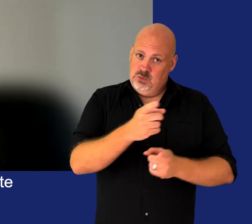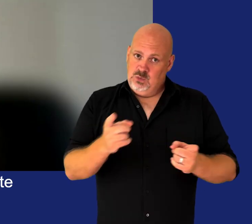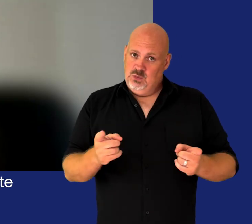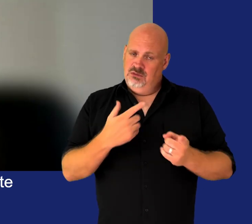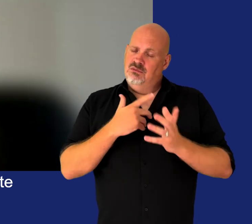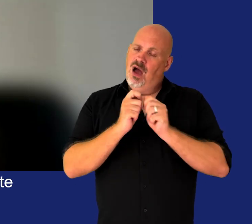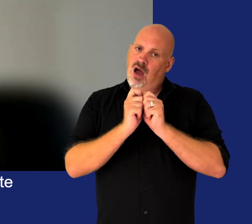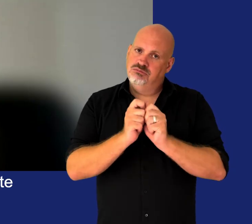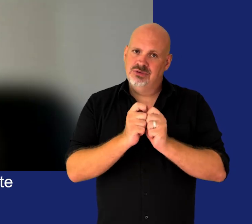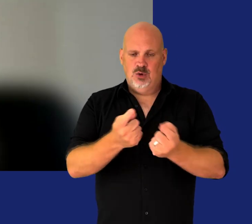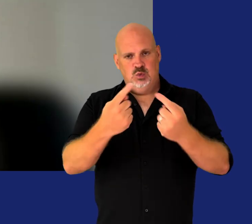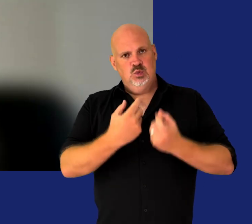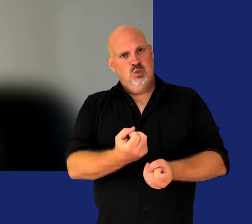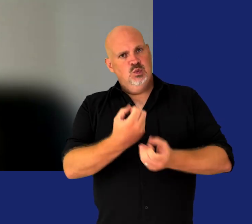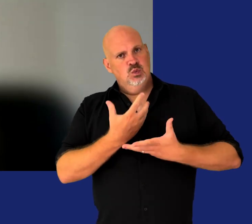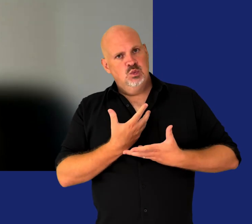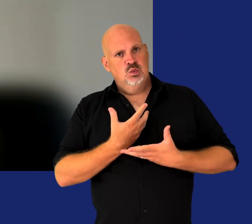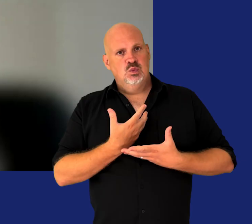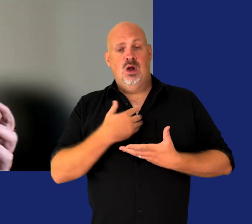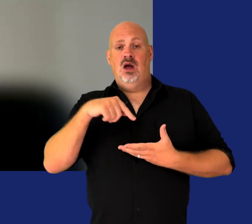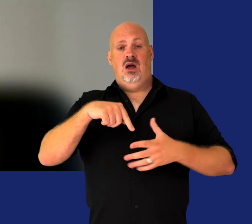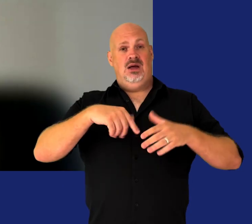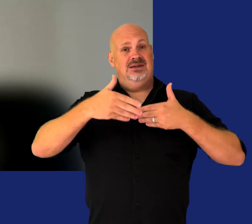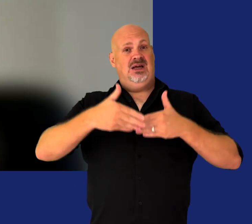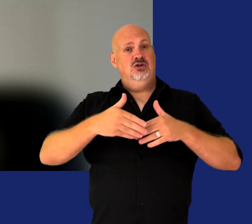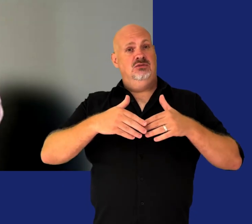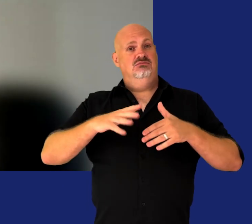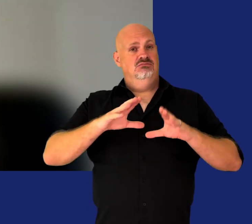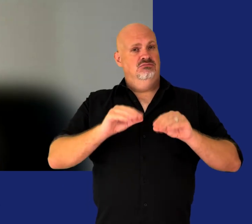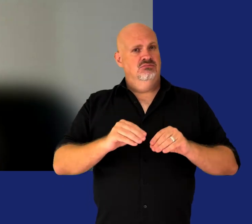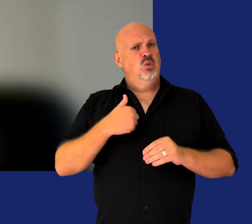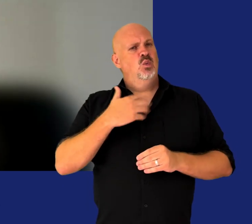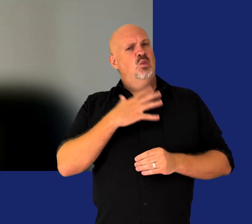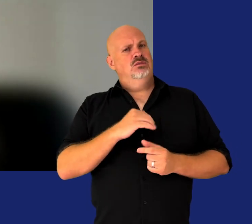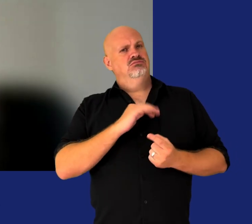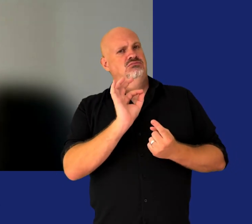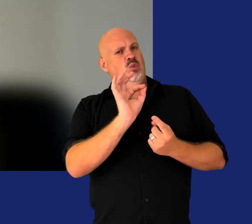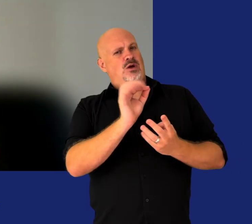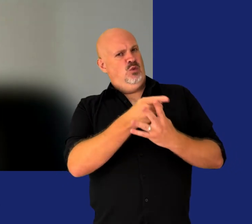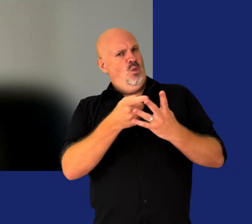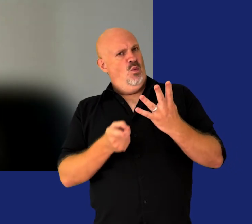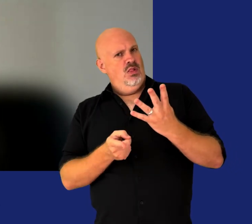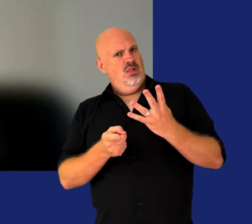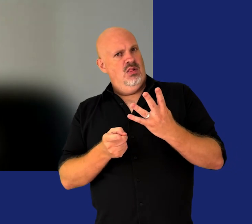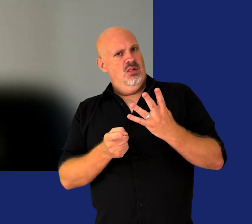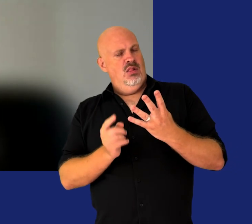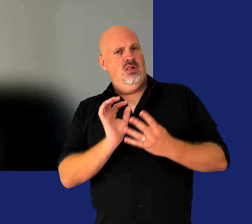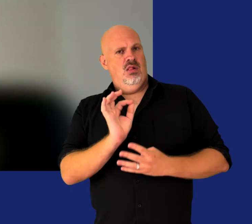you doing that for us today. To close this section, I would like to just kind of put a question to all four of